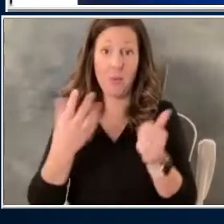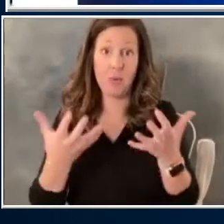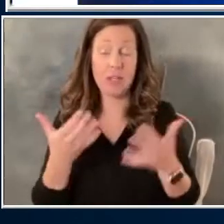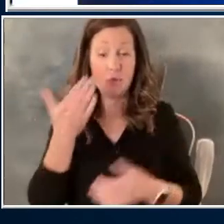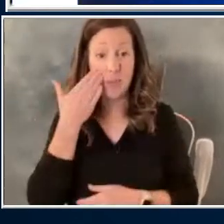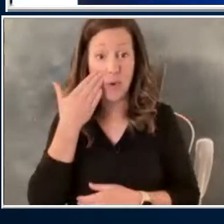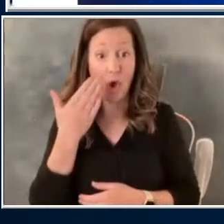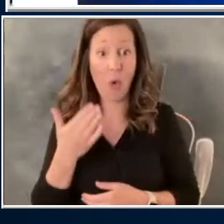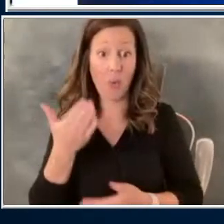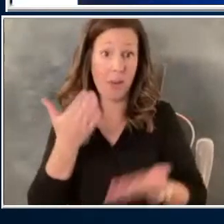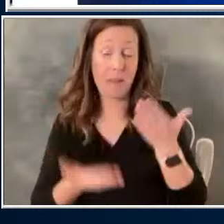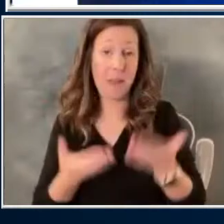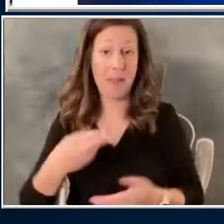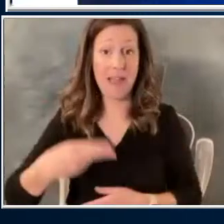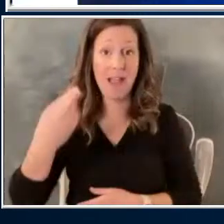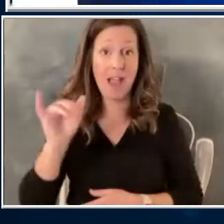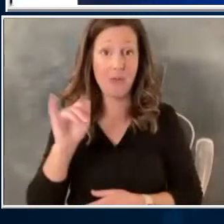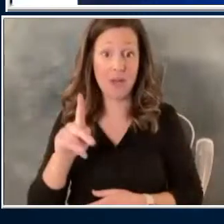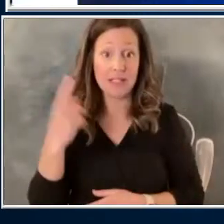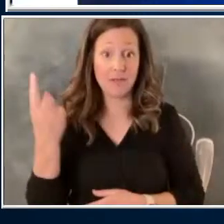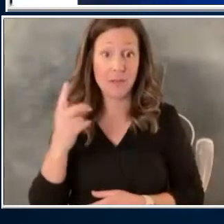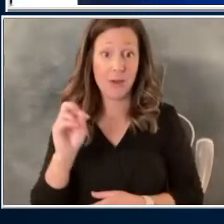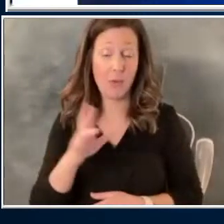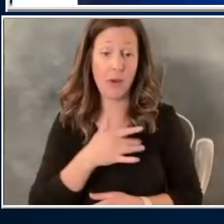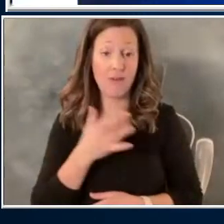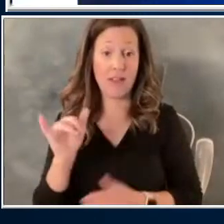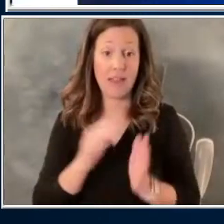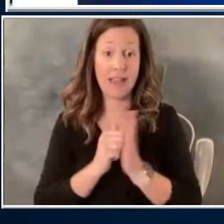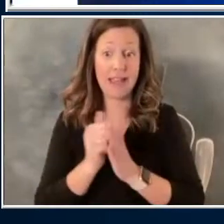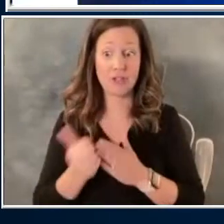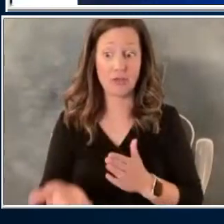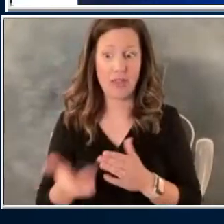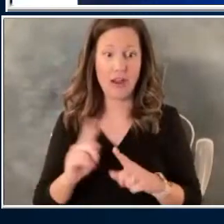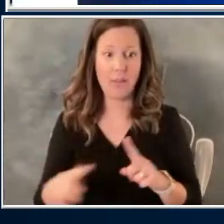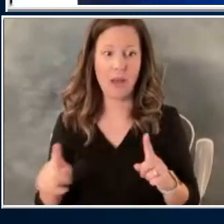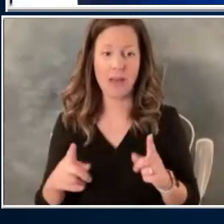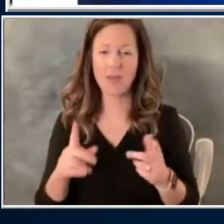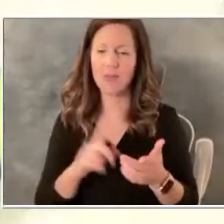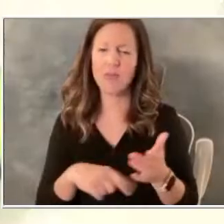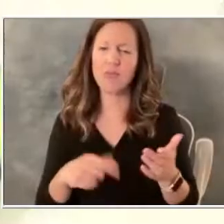may be at high risk of something or feel like a cancer is lurking, but what do you say to them?